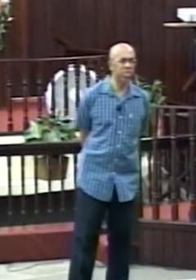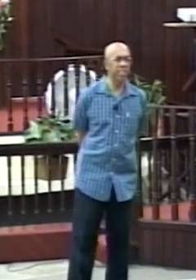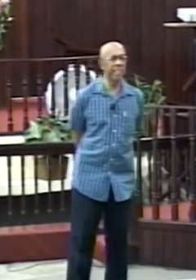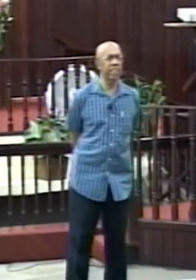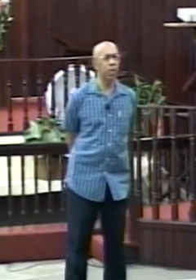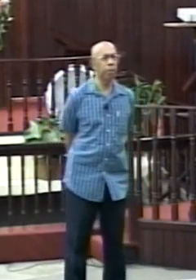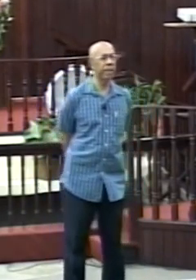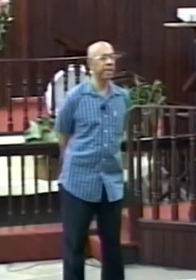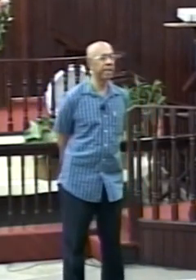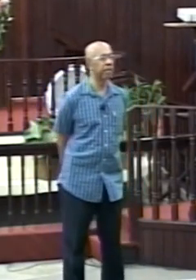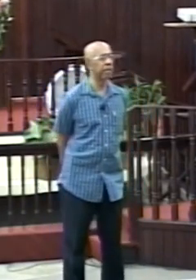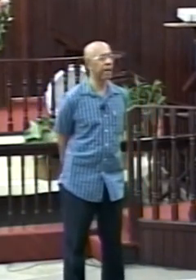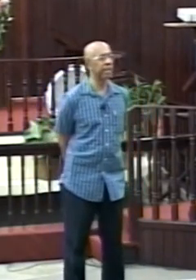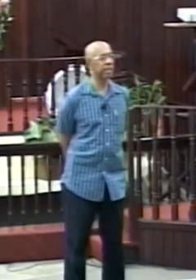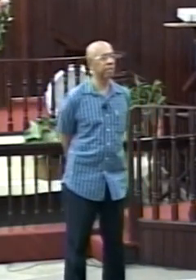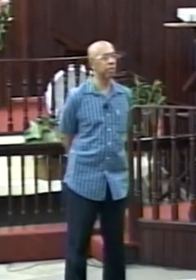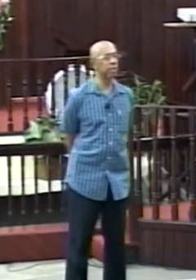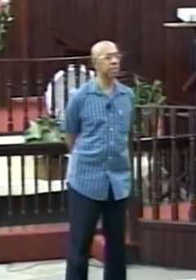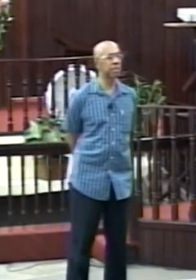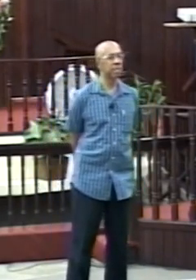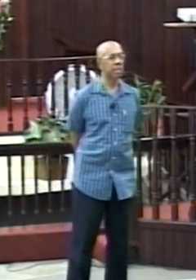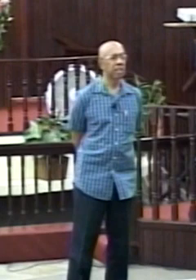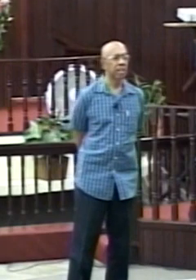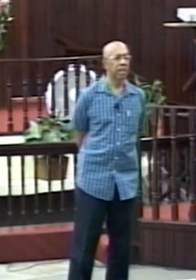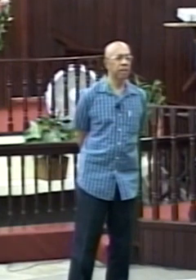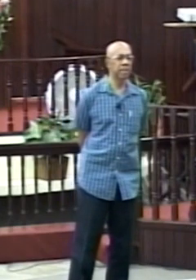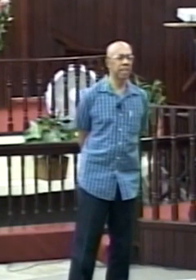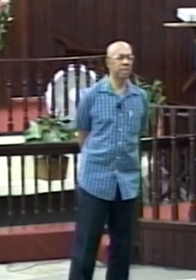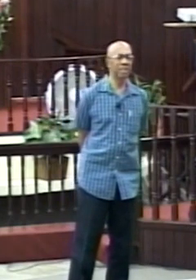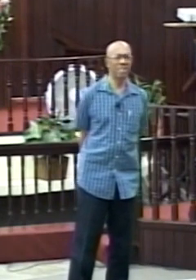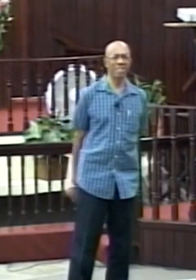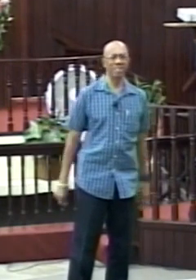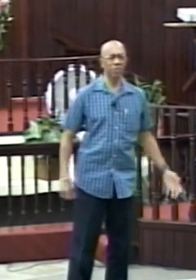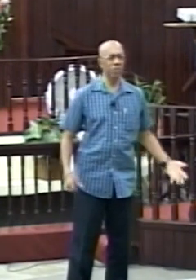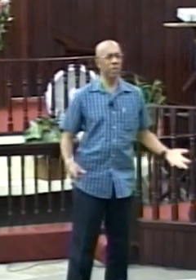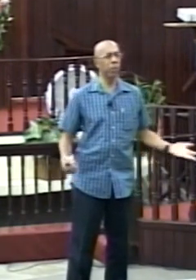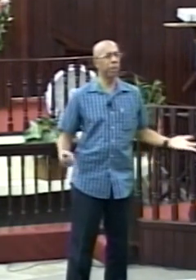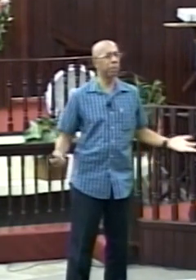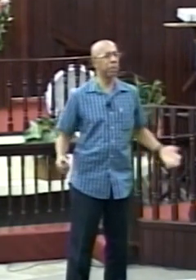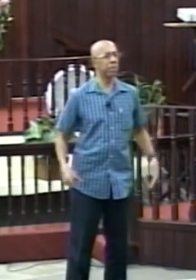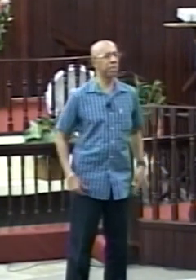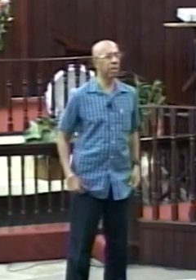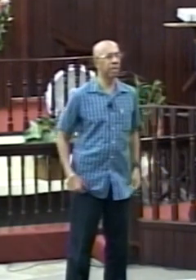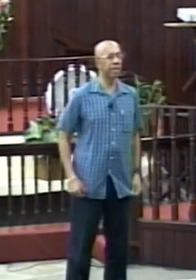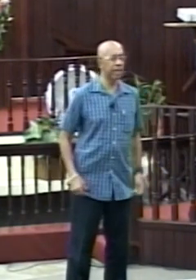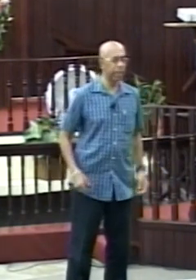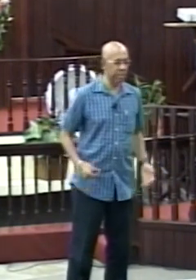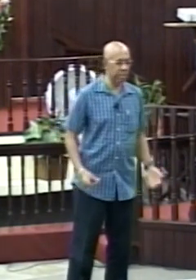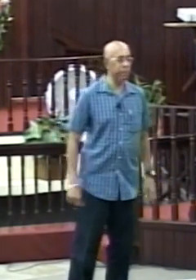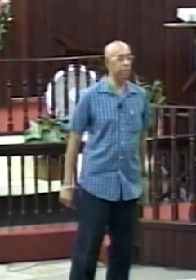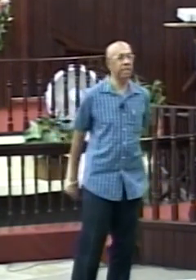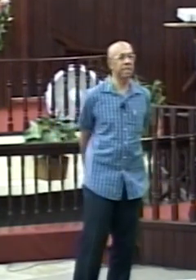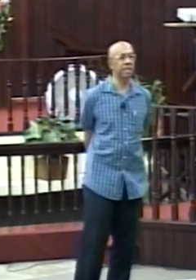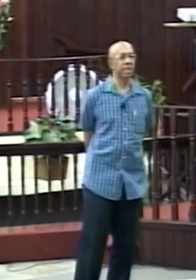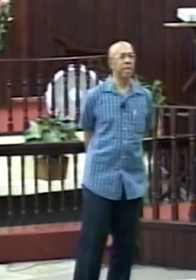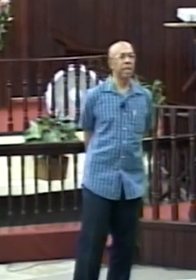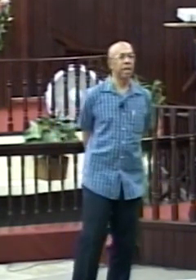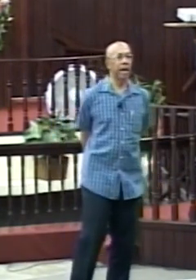at age 19 complaining of erectile dysfunction, I was saying, what are you worrying about? You got enough time to deal with